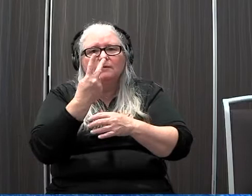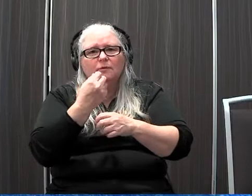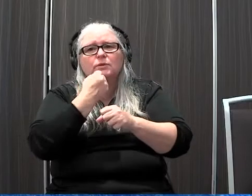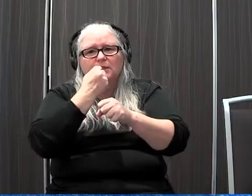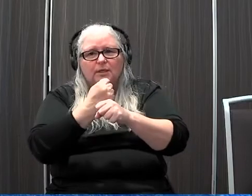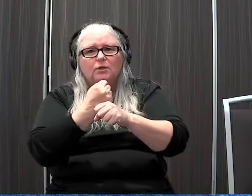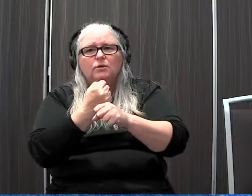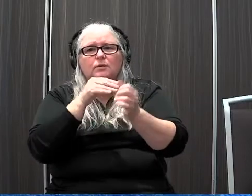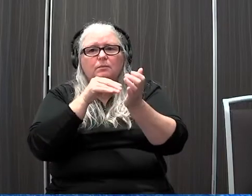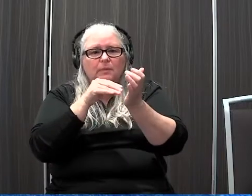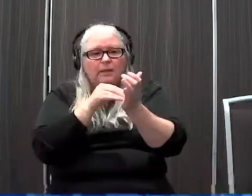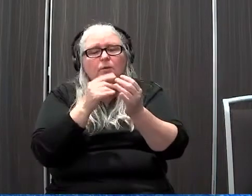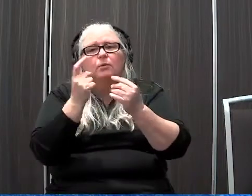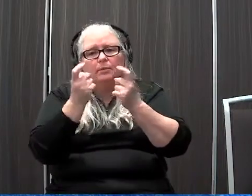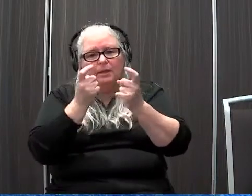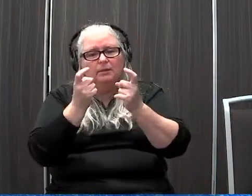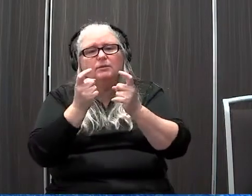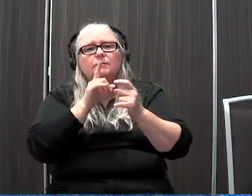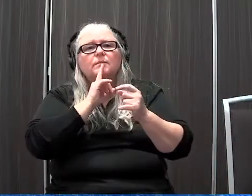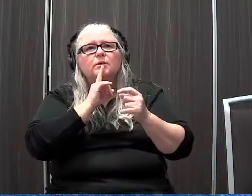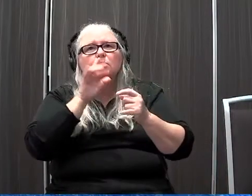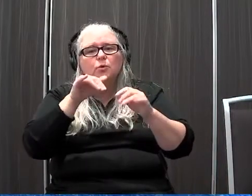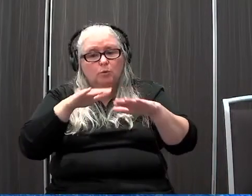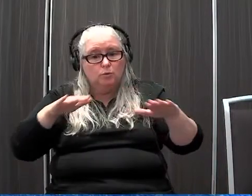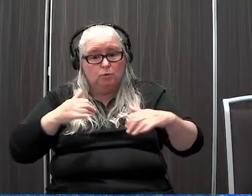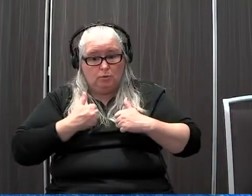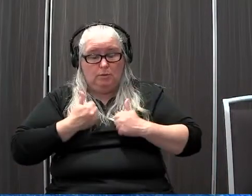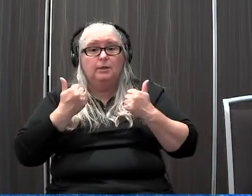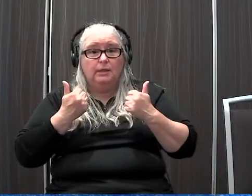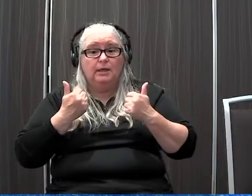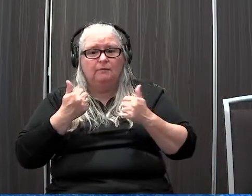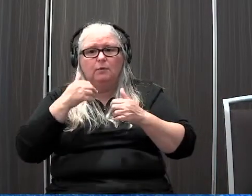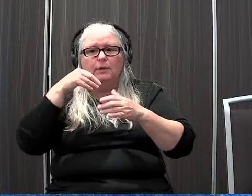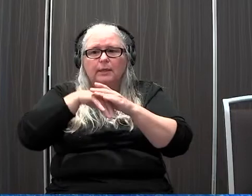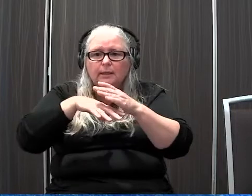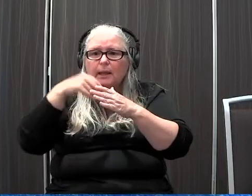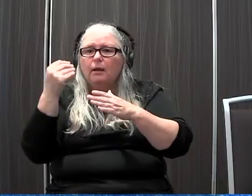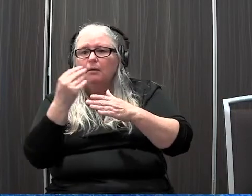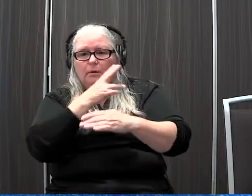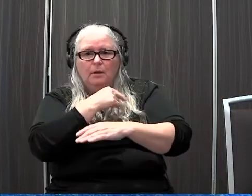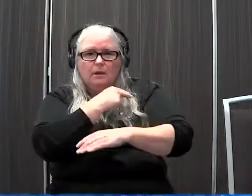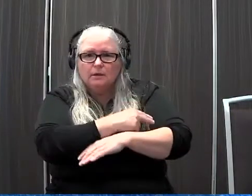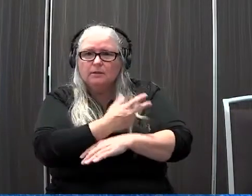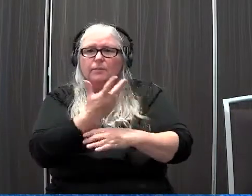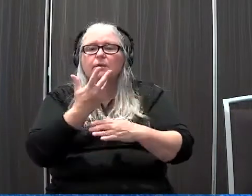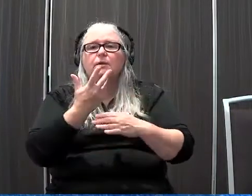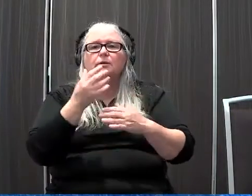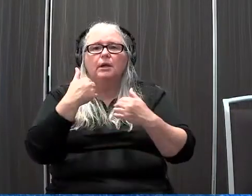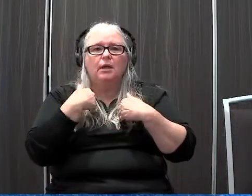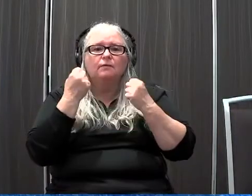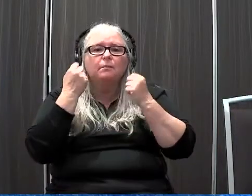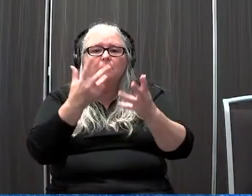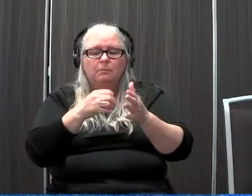trying to keep these children alive. So they're in and out of the hospital, receiving numerous surgeries